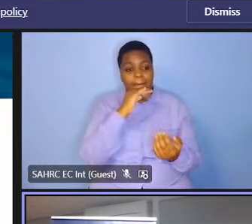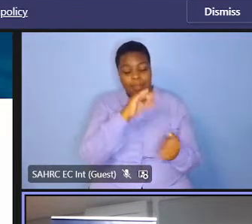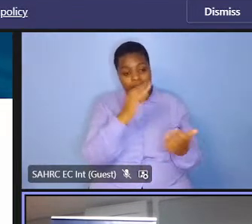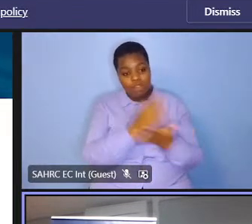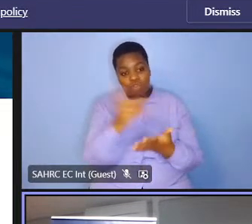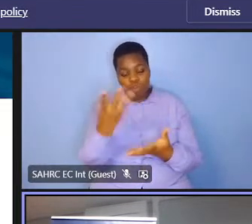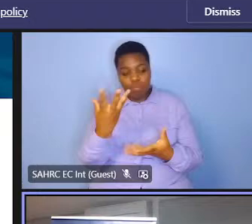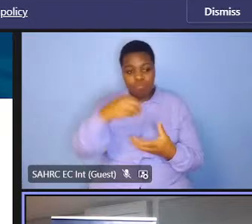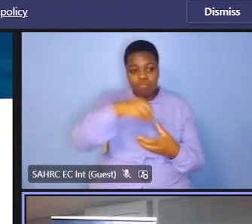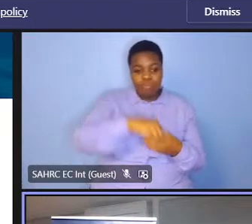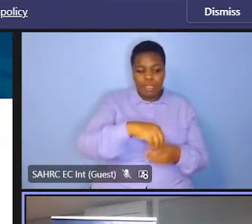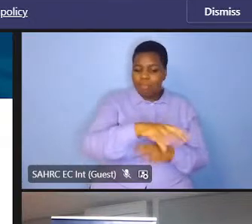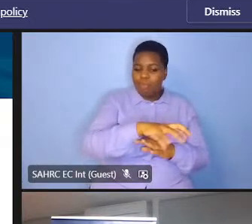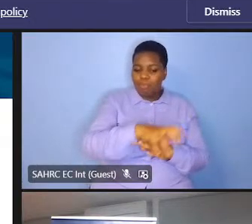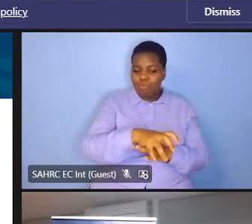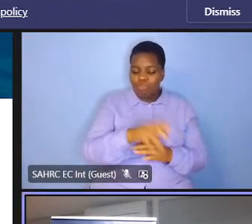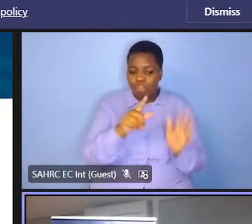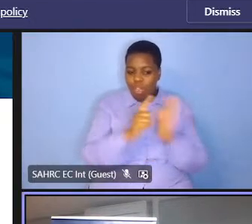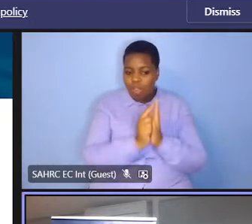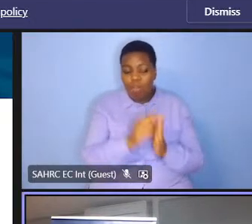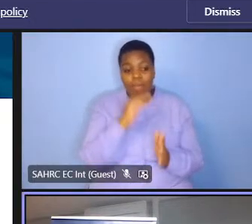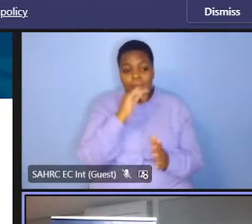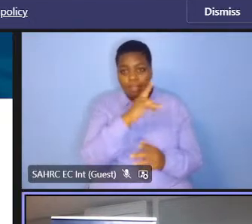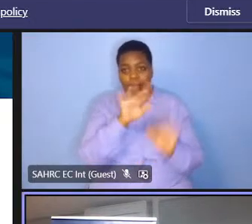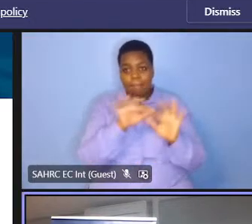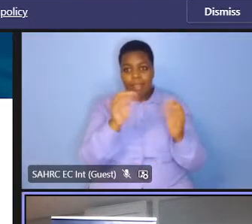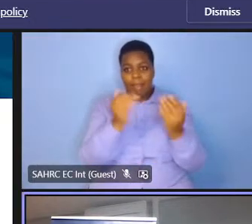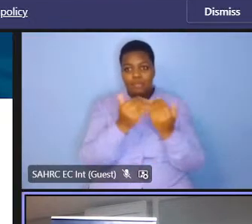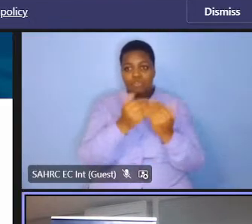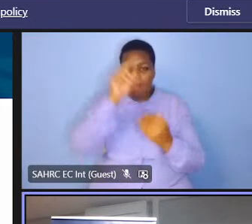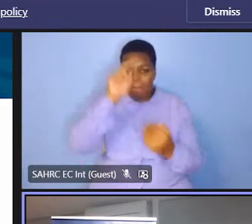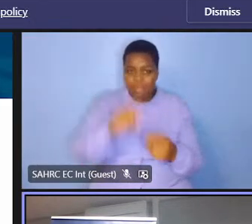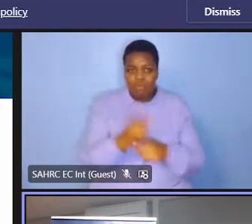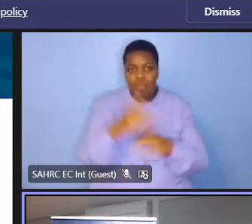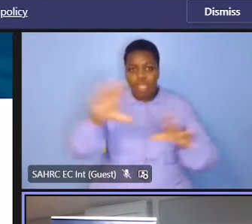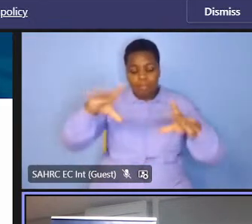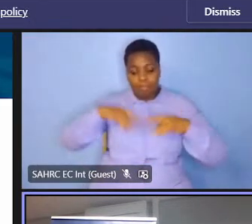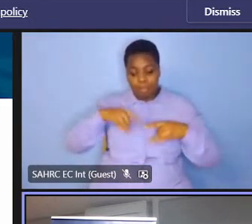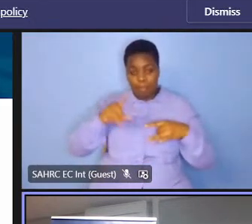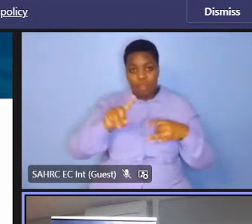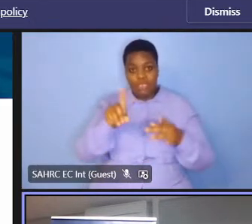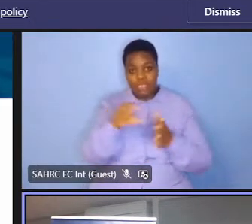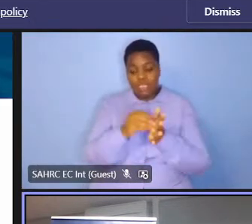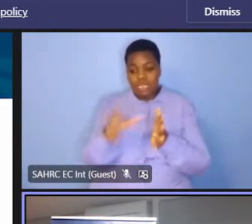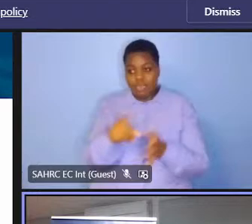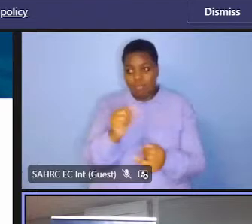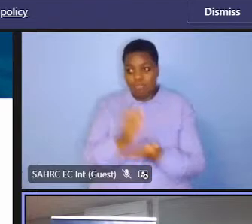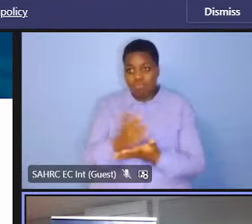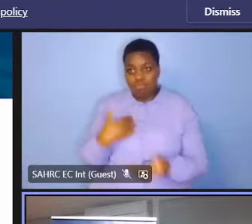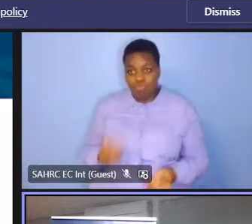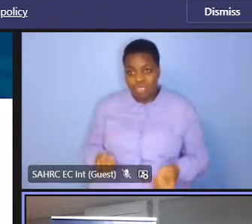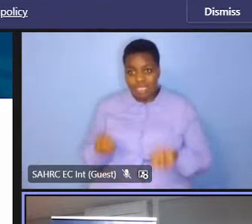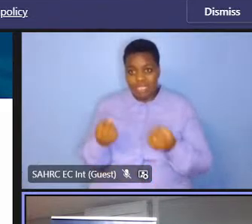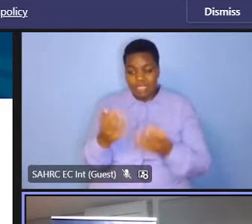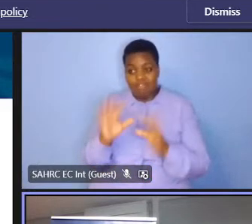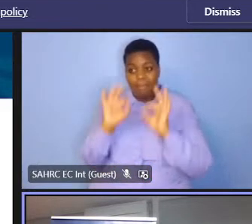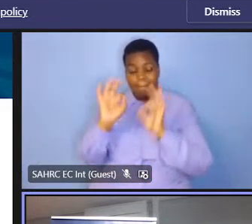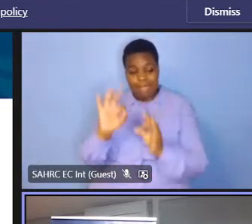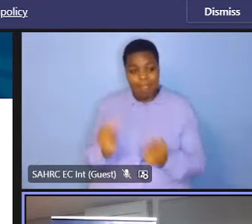applicable provincial law, a public school must admit learners and serve their educational